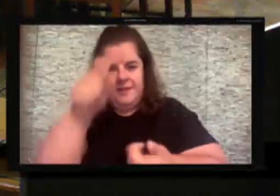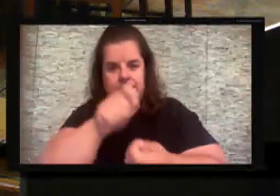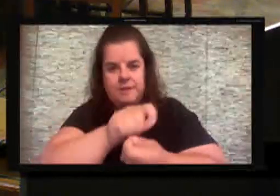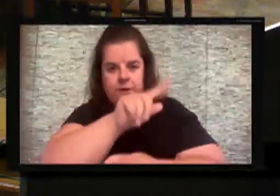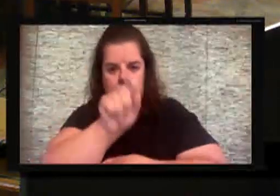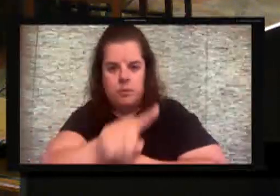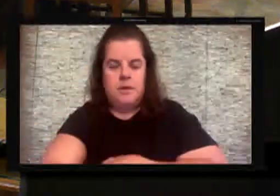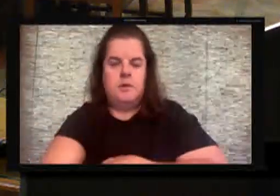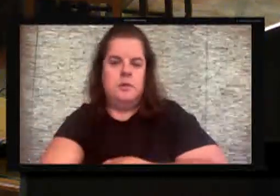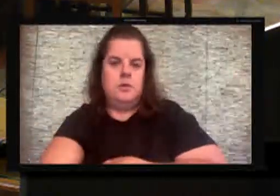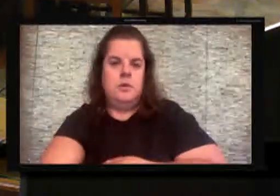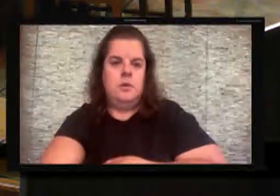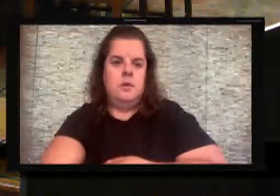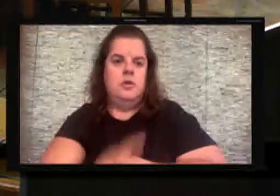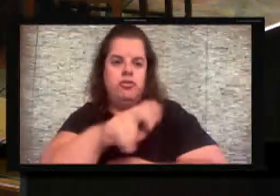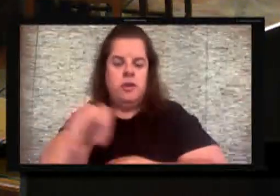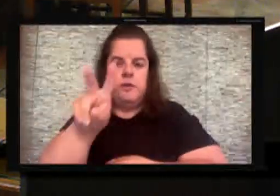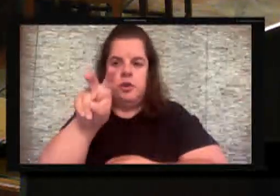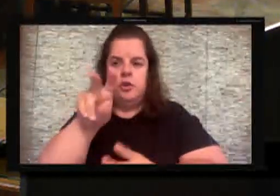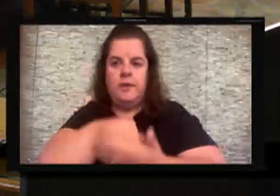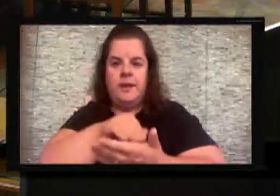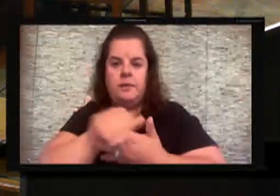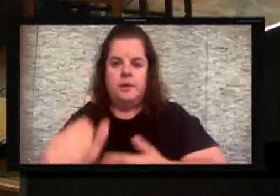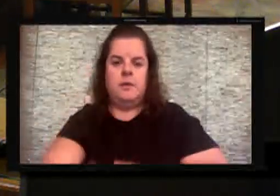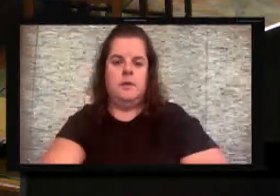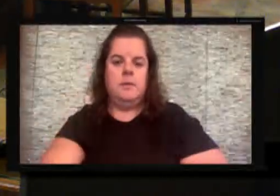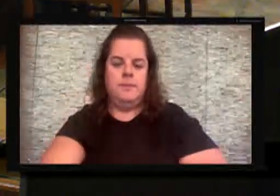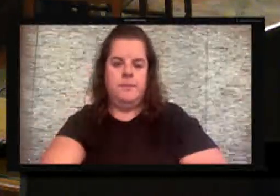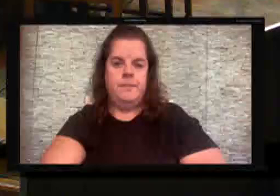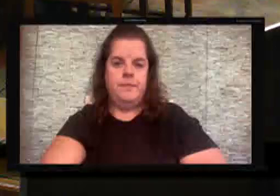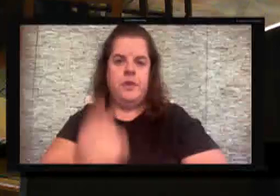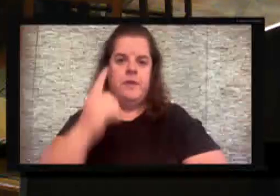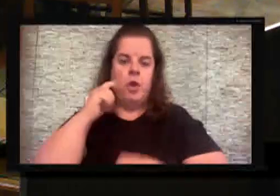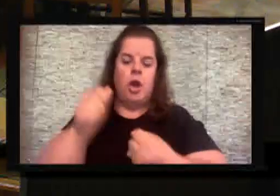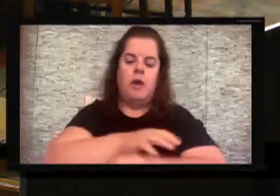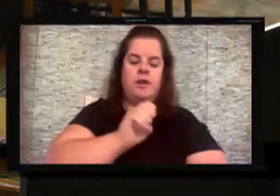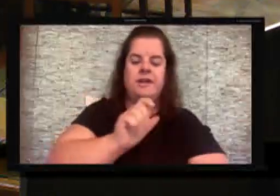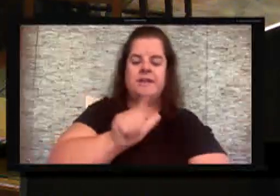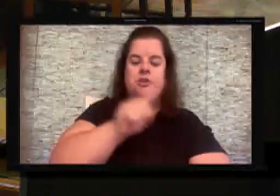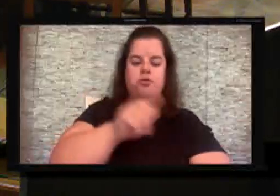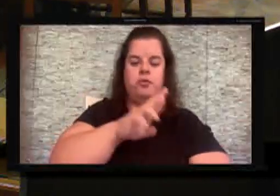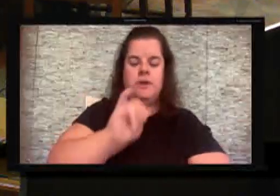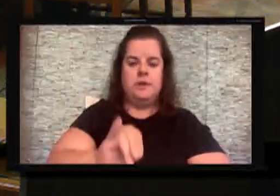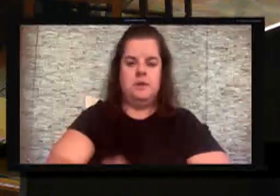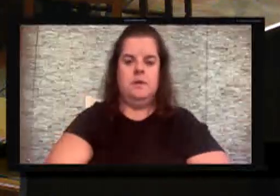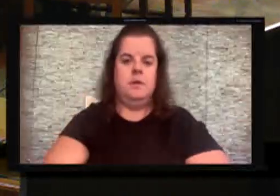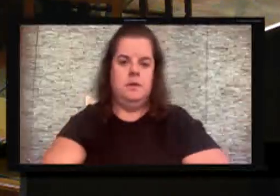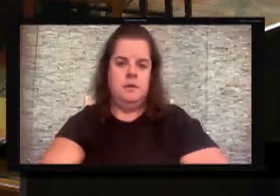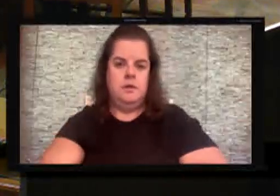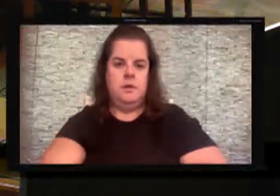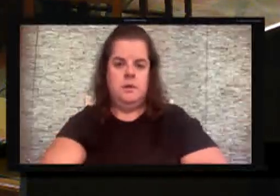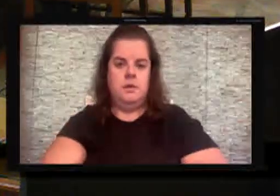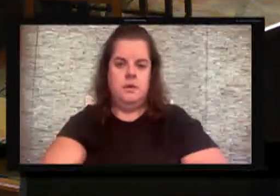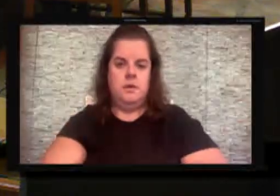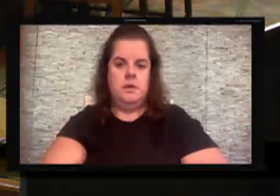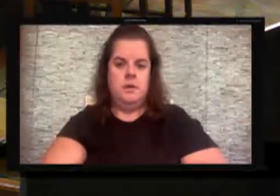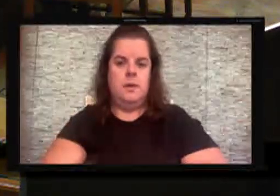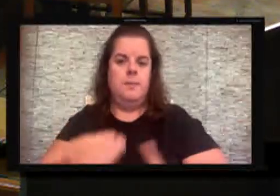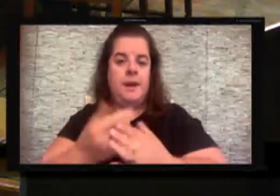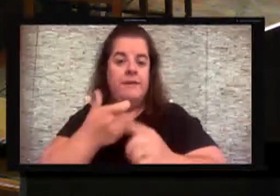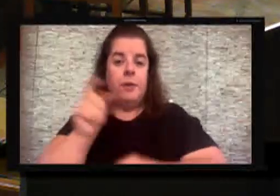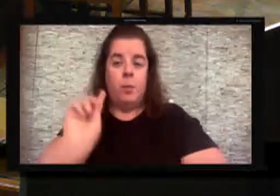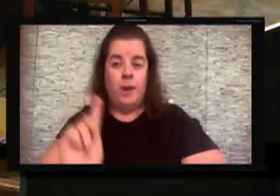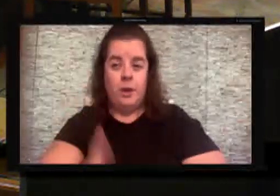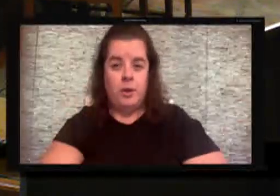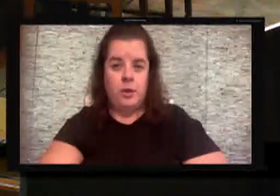of $200,000 specifically to cover ESRI, the ESRI costs. And the question is, where is the money coming from? Is that the? Well,